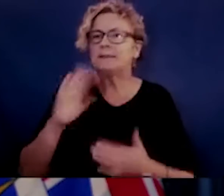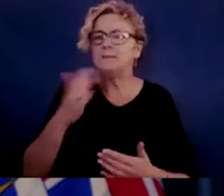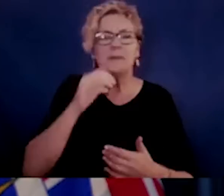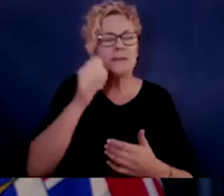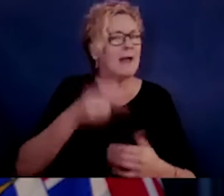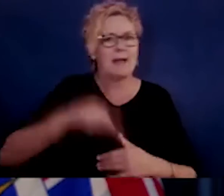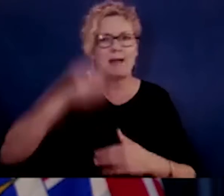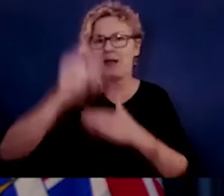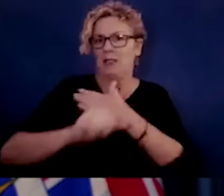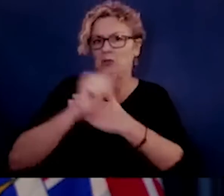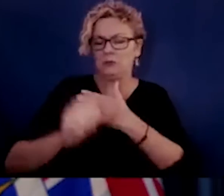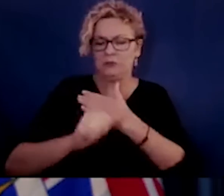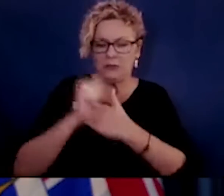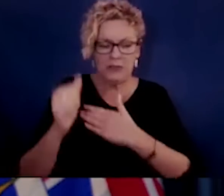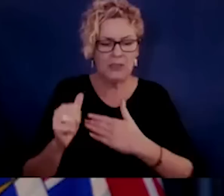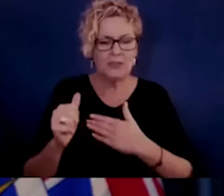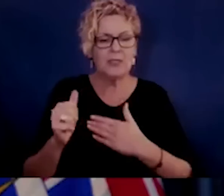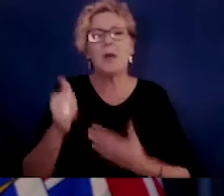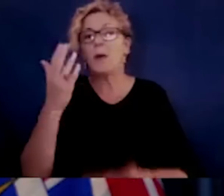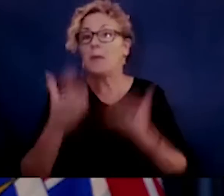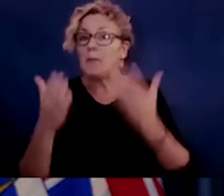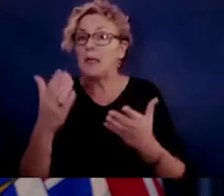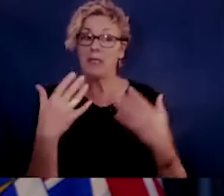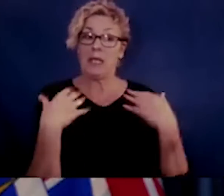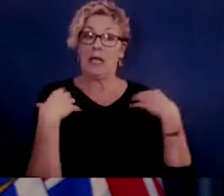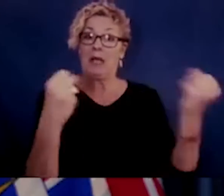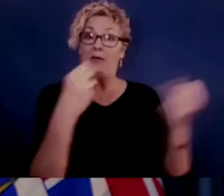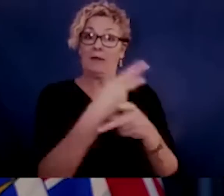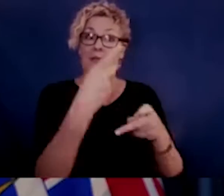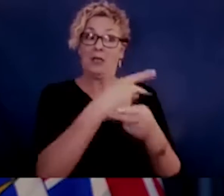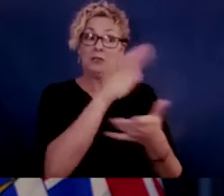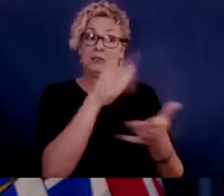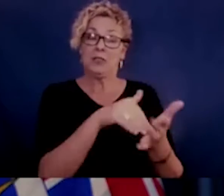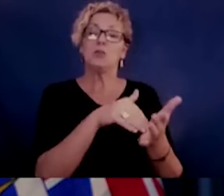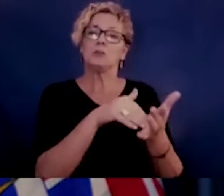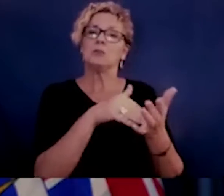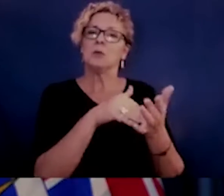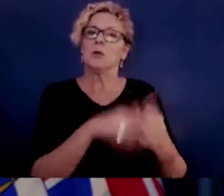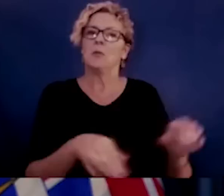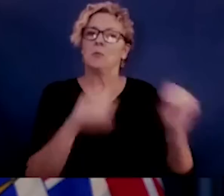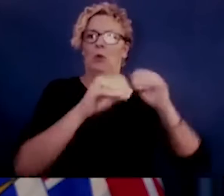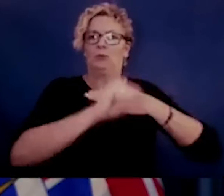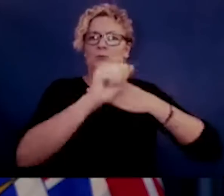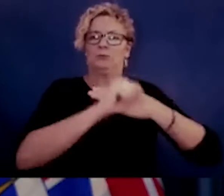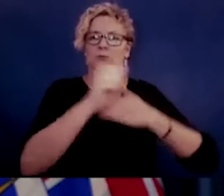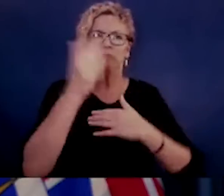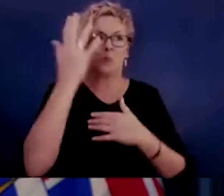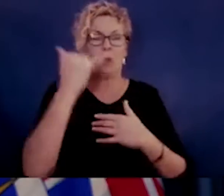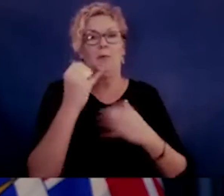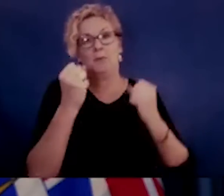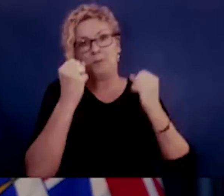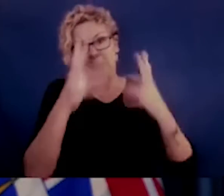making sure we're careful about not touching our face, and cleaning our surfaces routinely. So those are things that